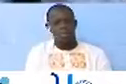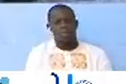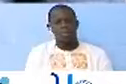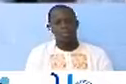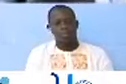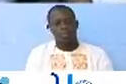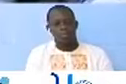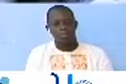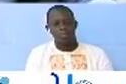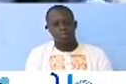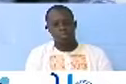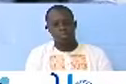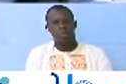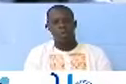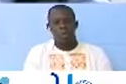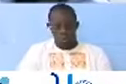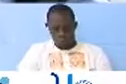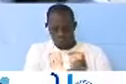Money,